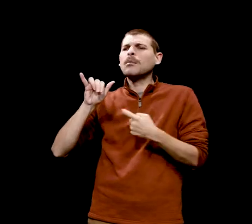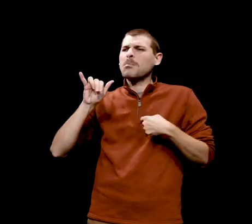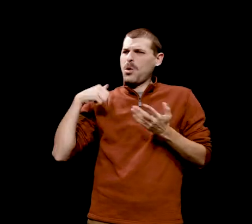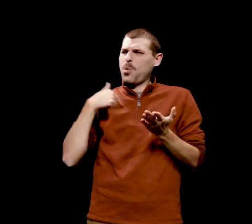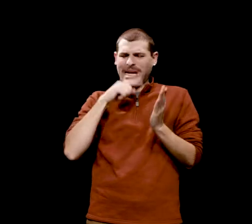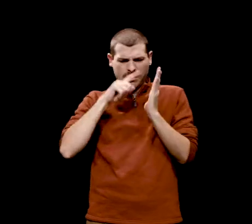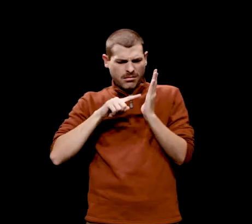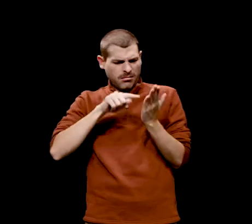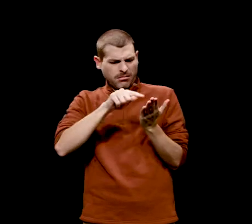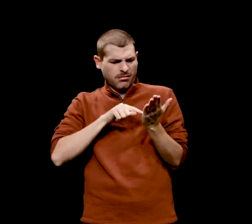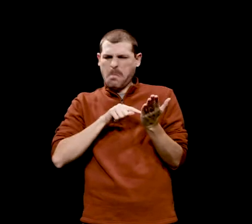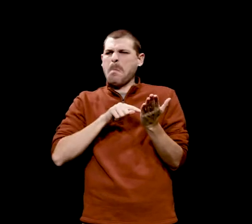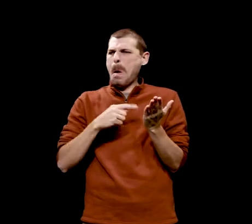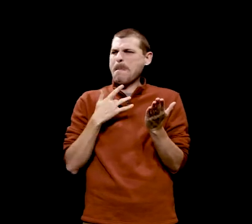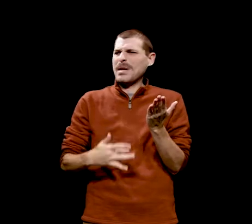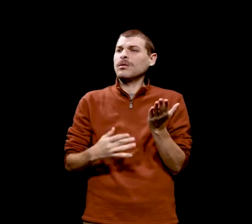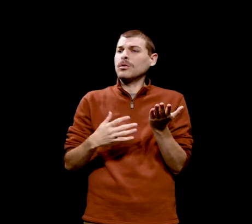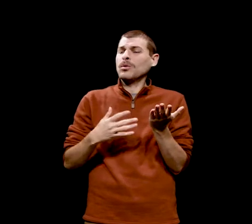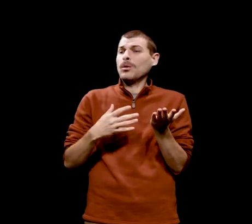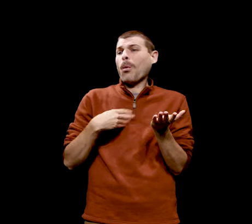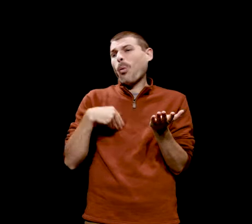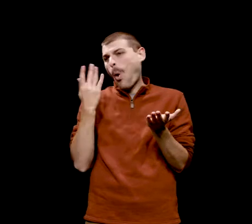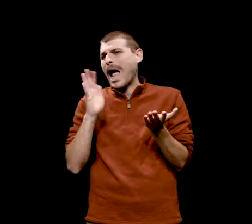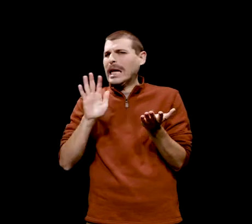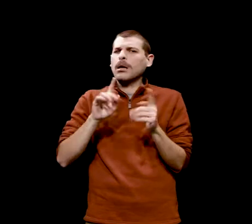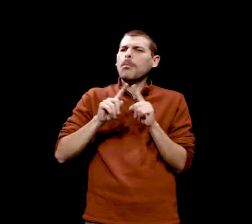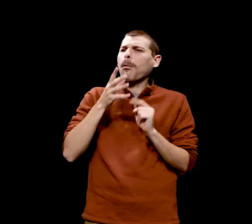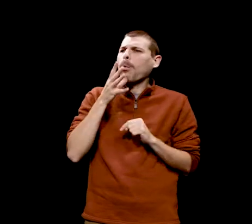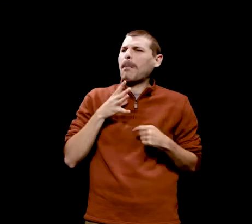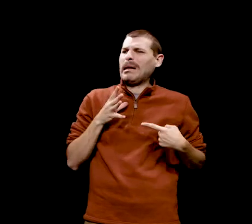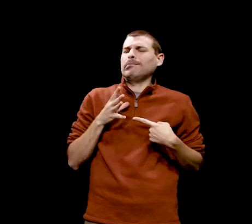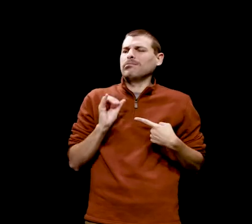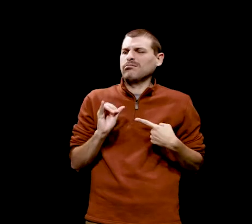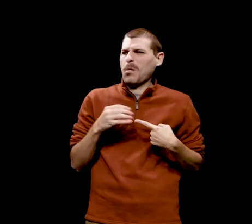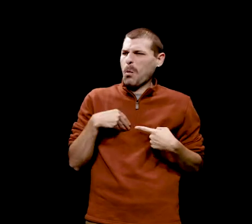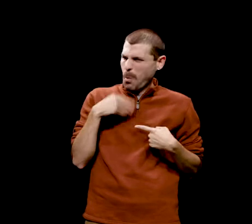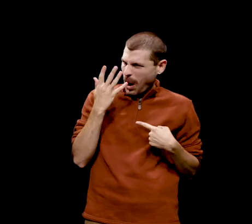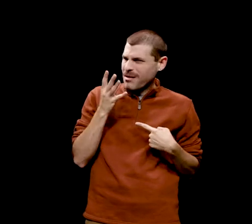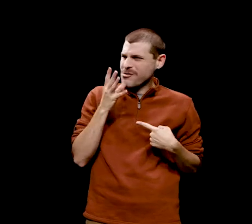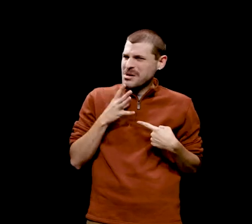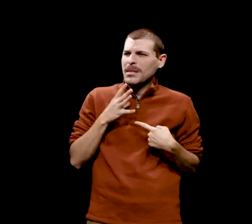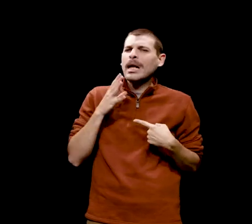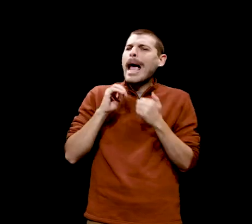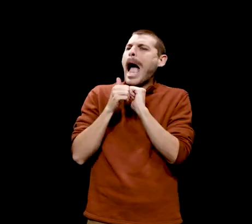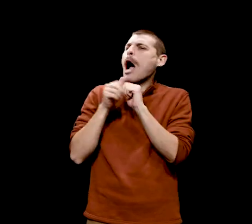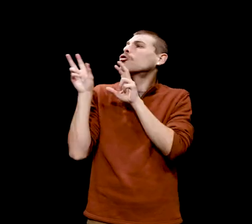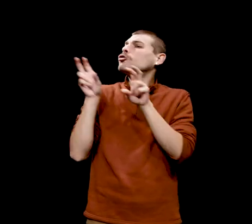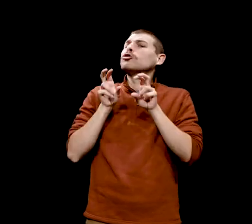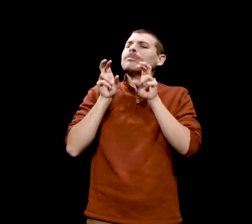be minority business owners. Is there anything that you earmarked specifically to ensure that those dollars would go to Black-owned businesses?